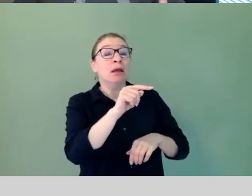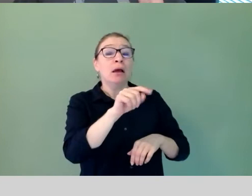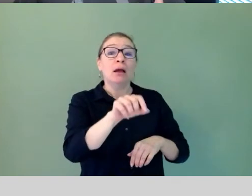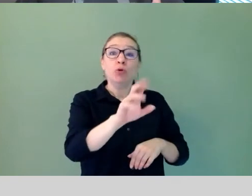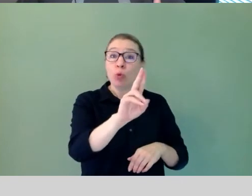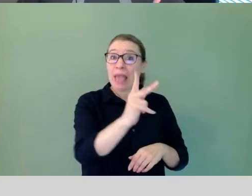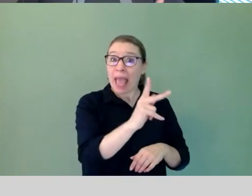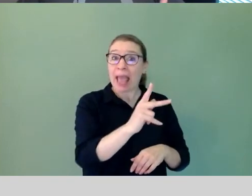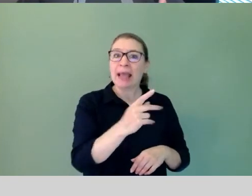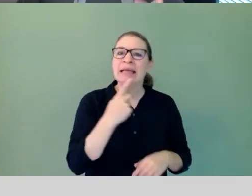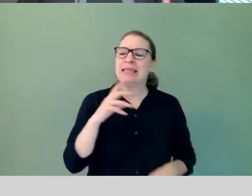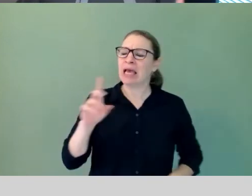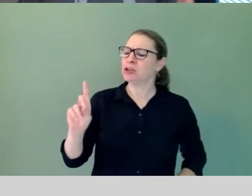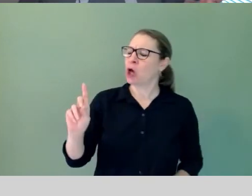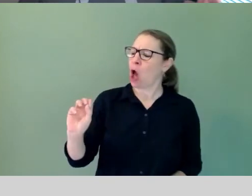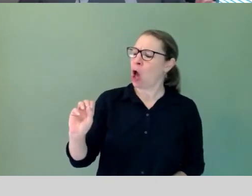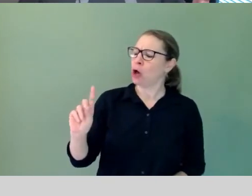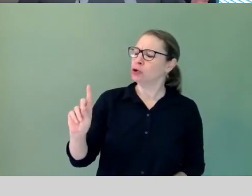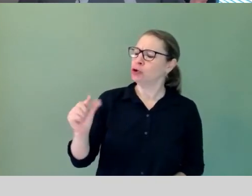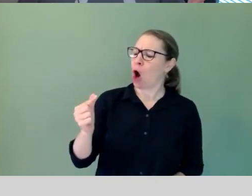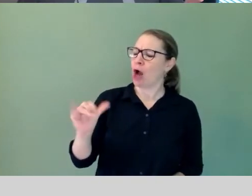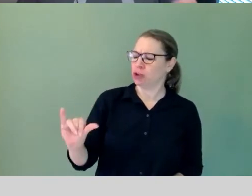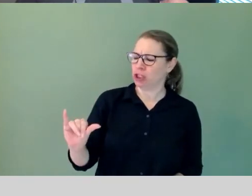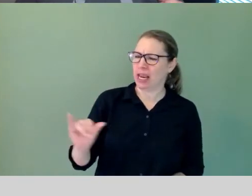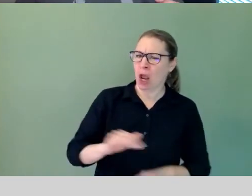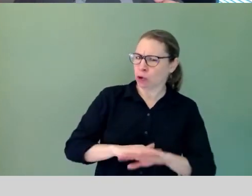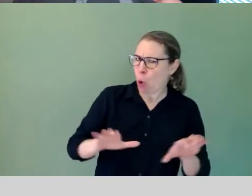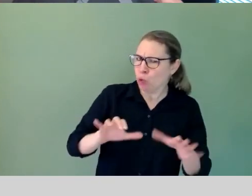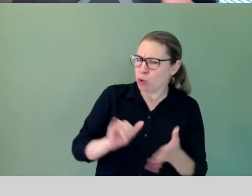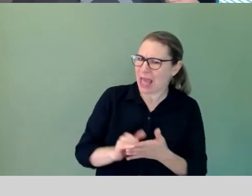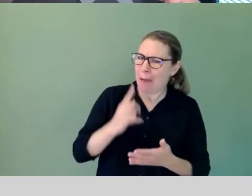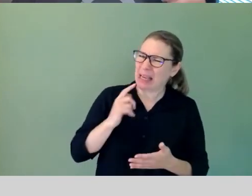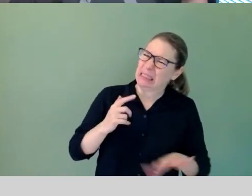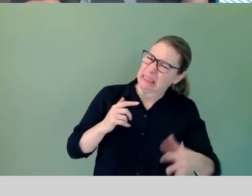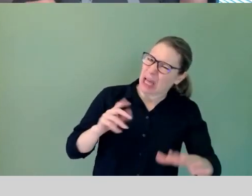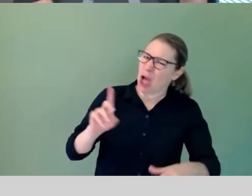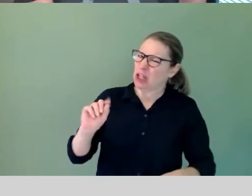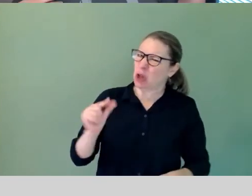that's spoken here in American English vernacular that much. So,